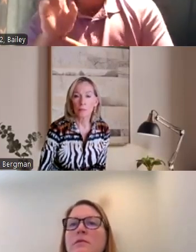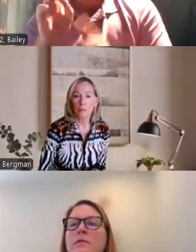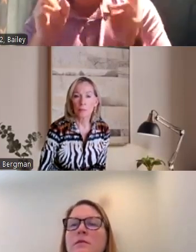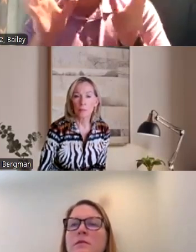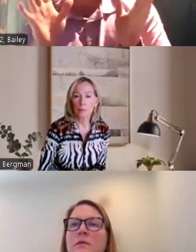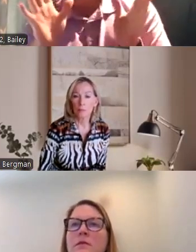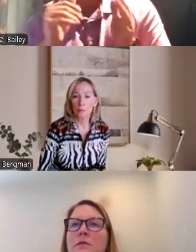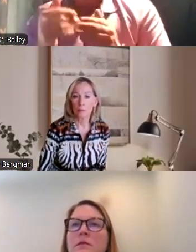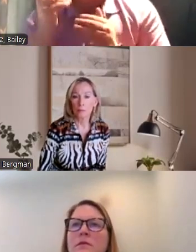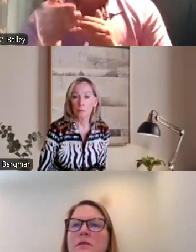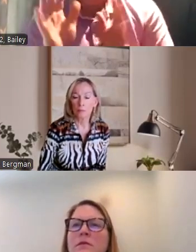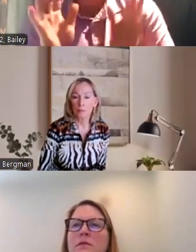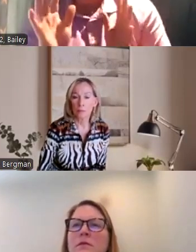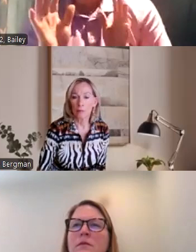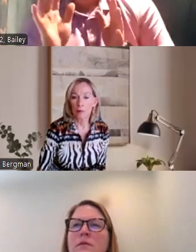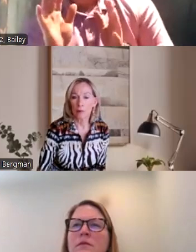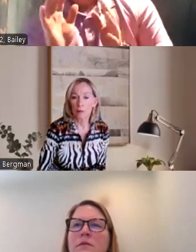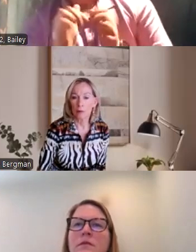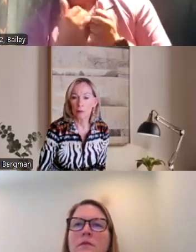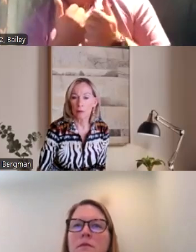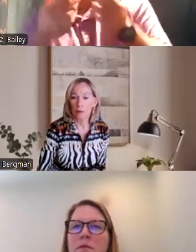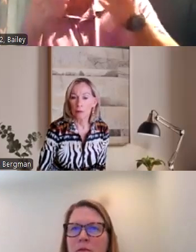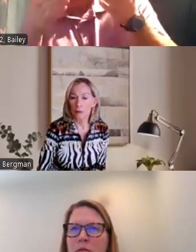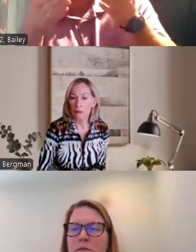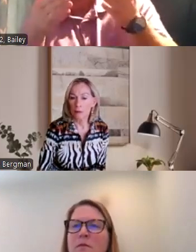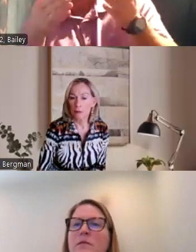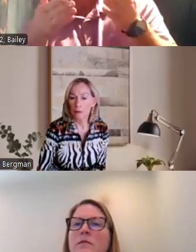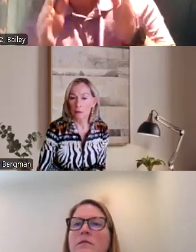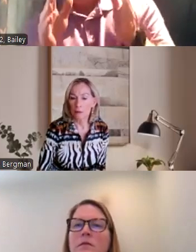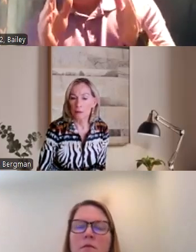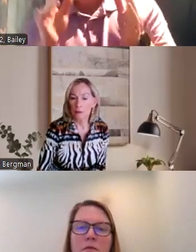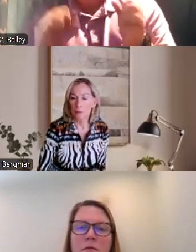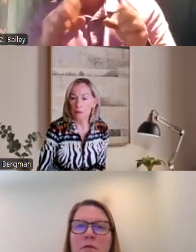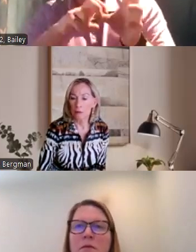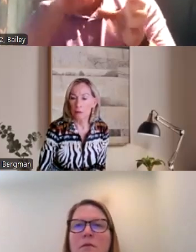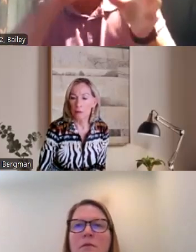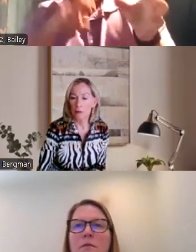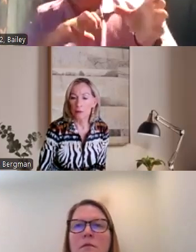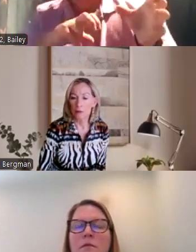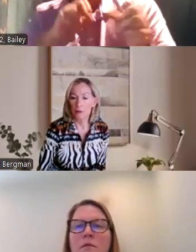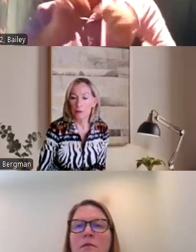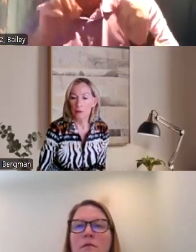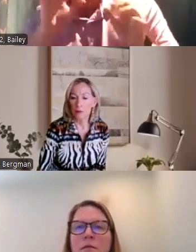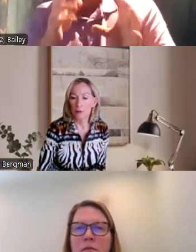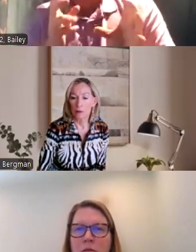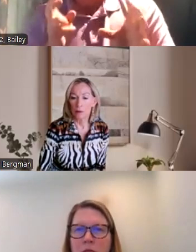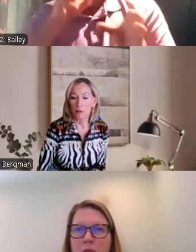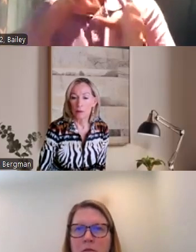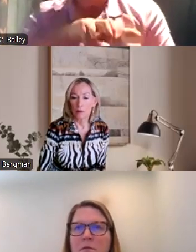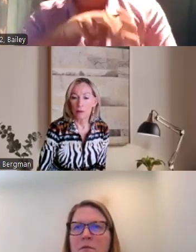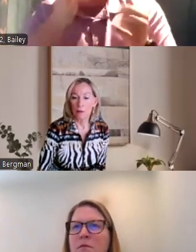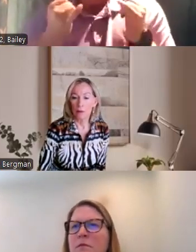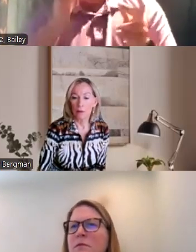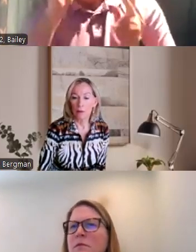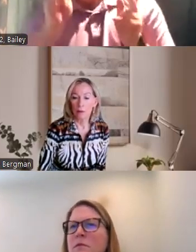the question itself. But is there any way to make this an opt-out system rather than an opt-in? Right now, it's people that